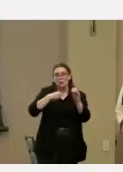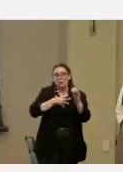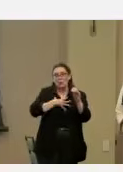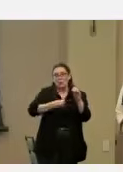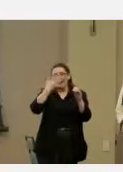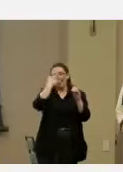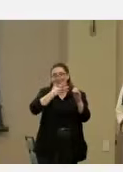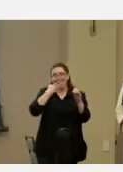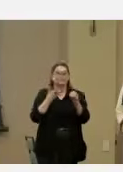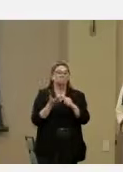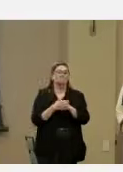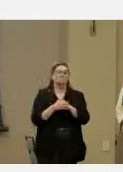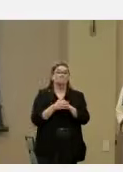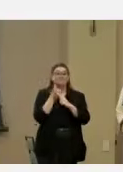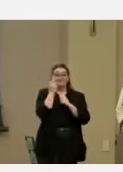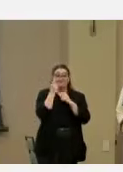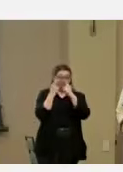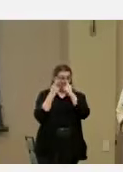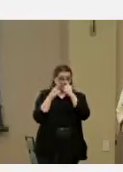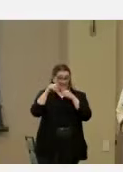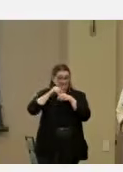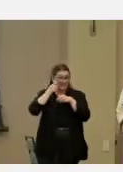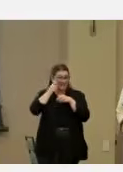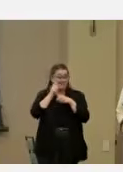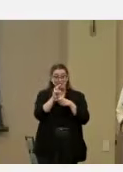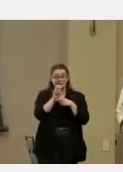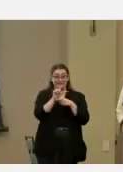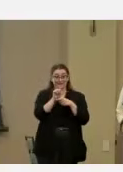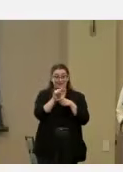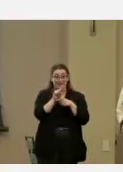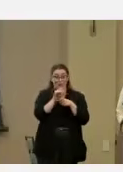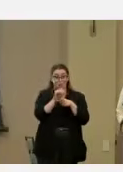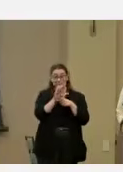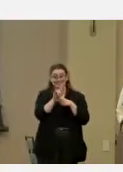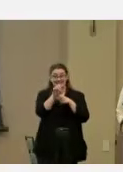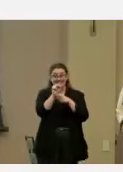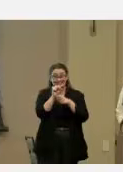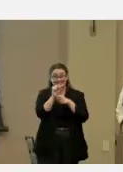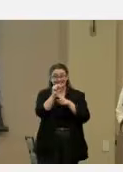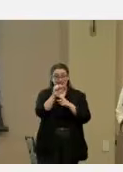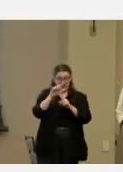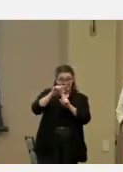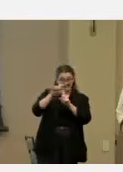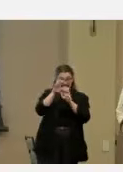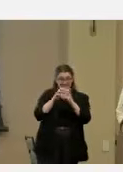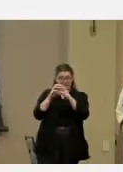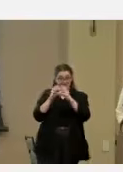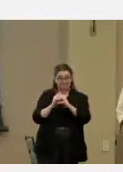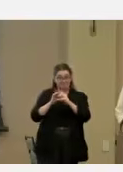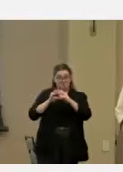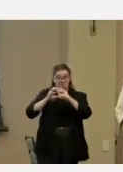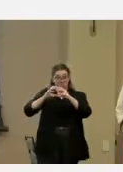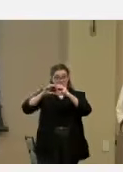melanocytes, those CD toxic 8T cells are brewing, and we need to protect them as